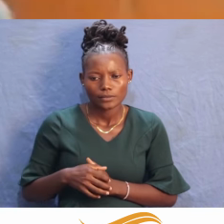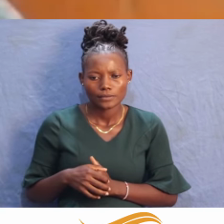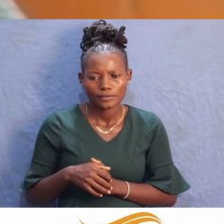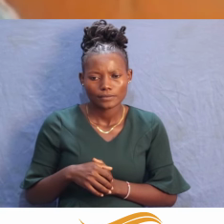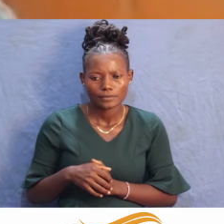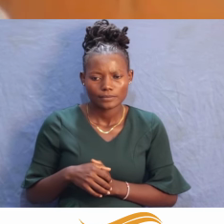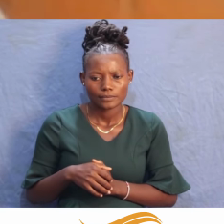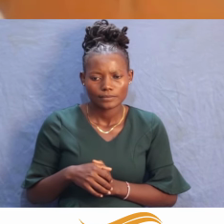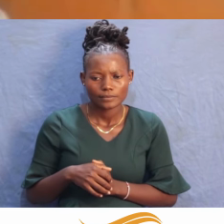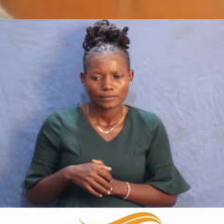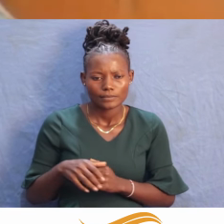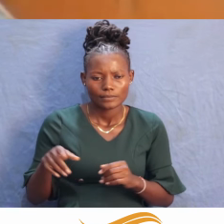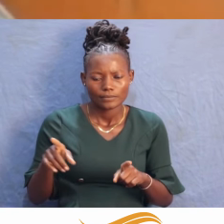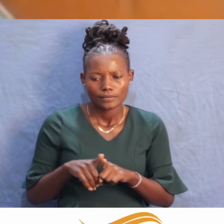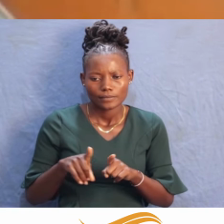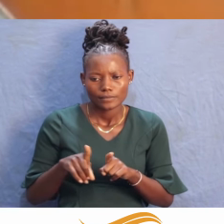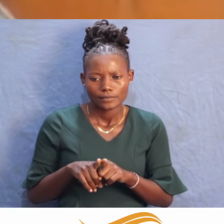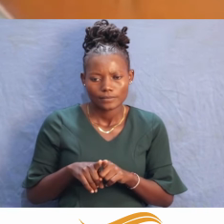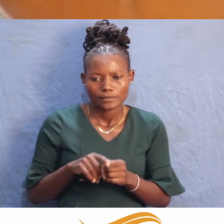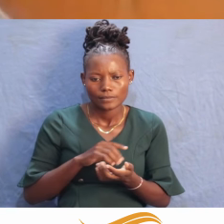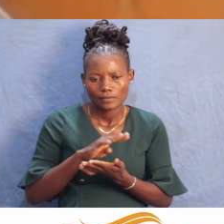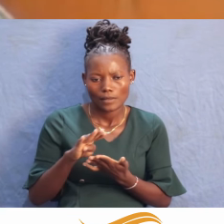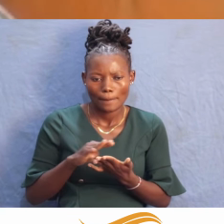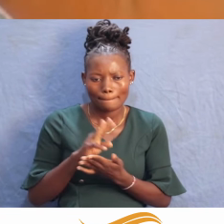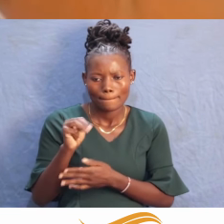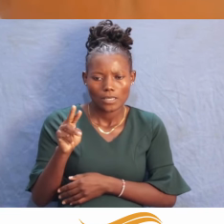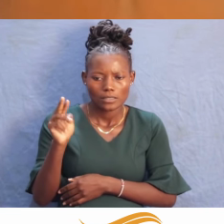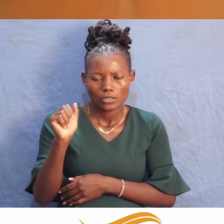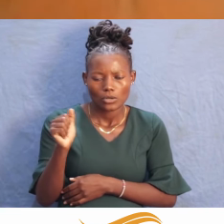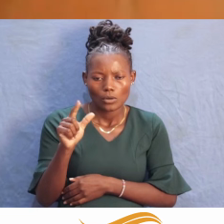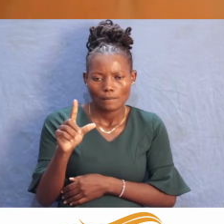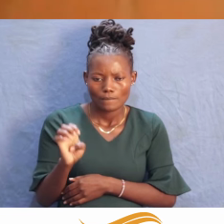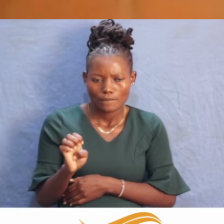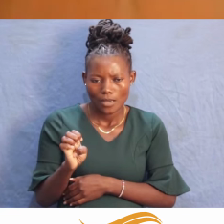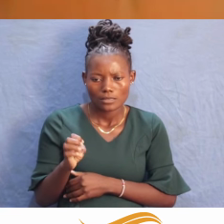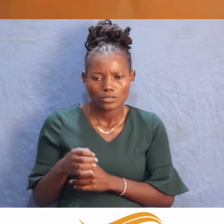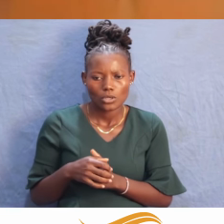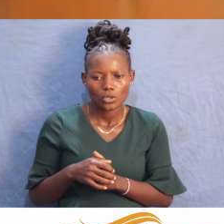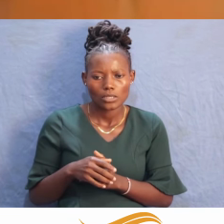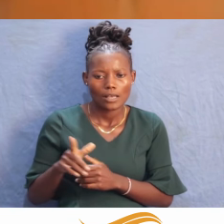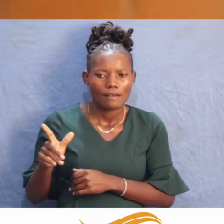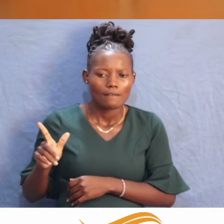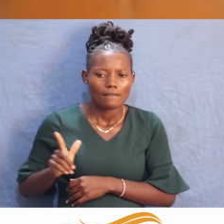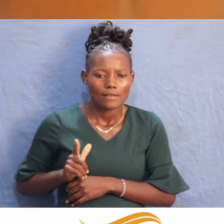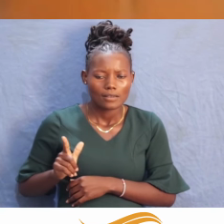they're about the same based on their muscle mass. I mean, a thinner